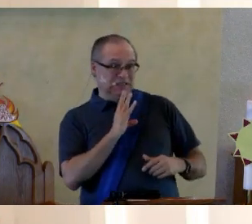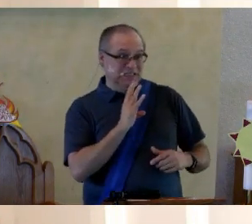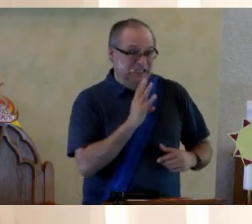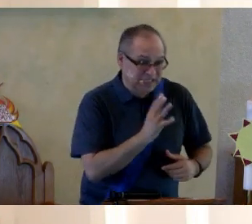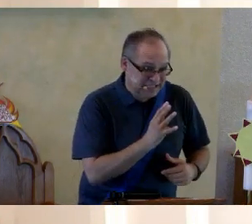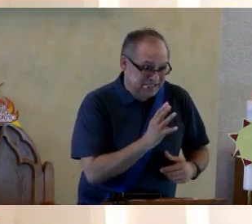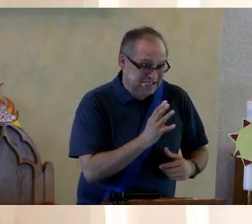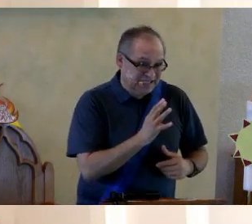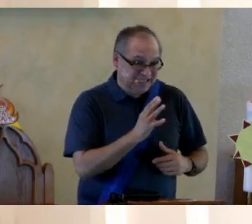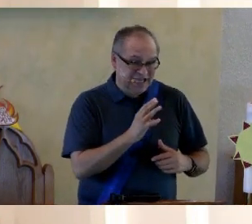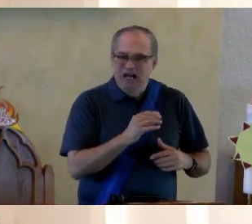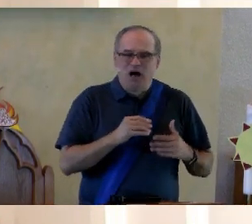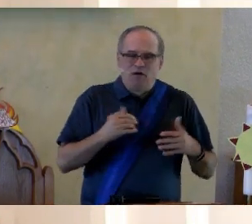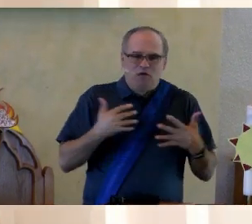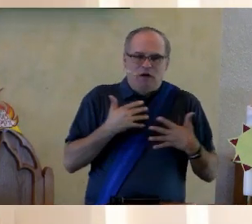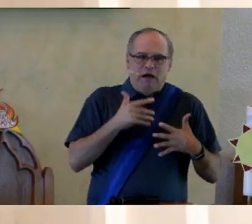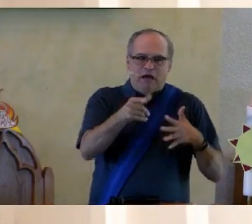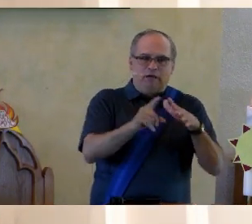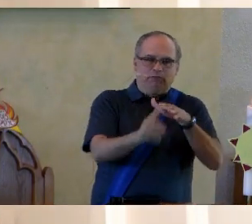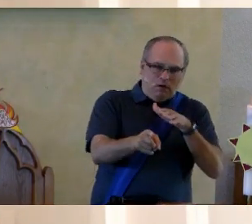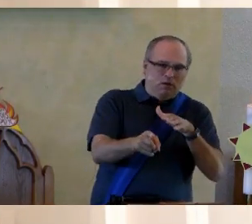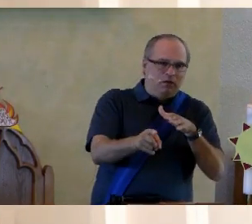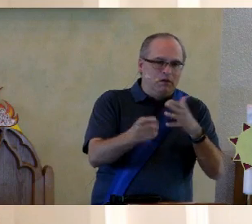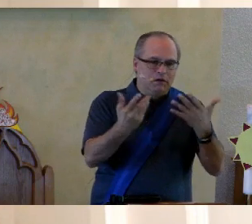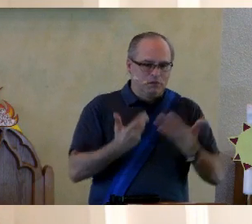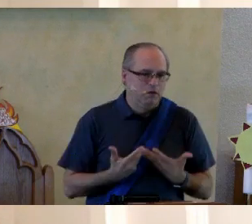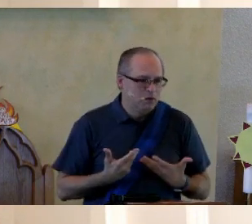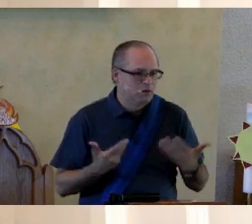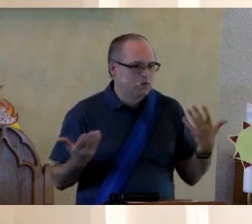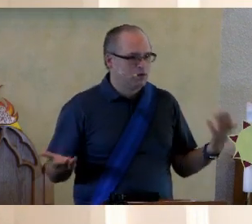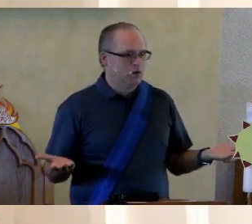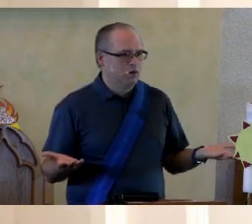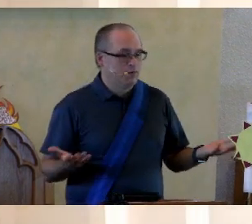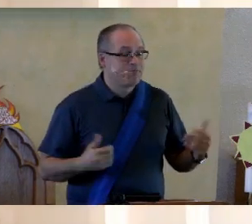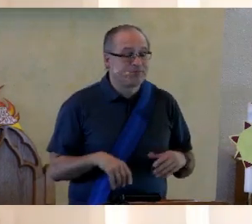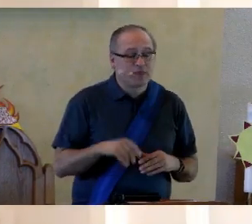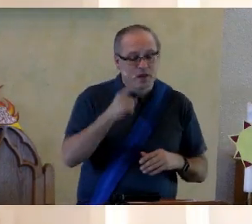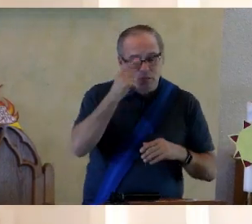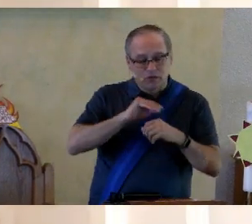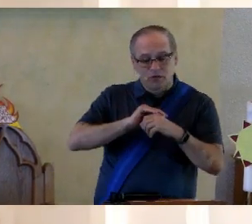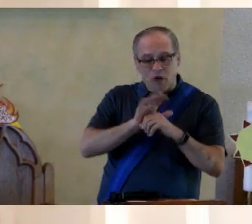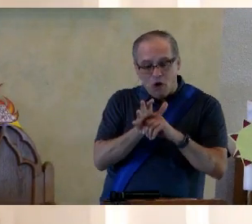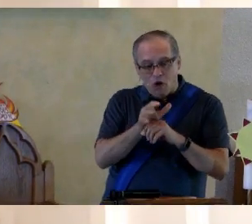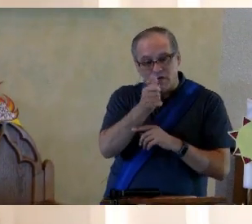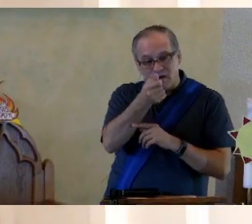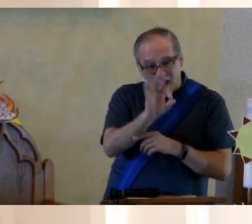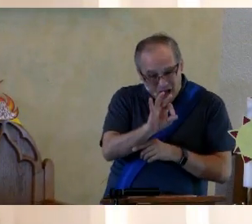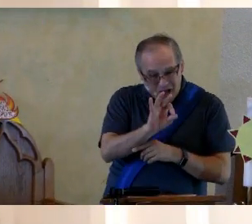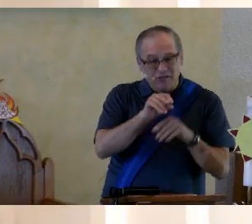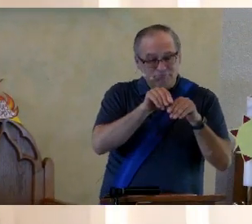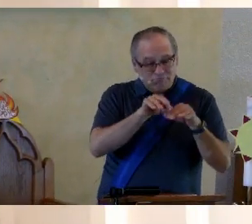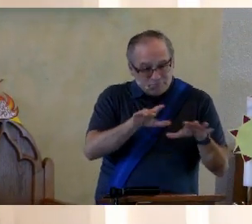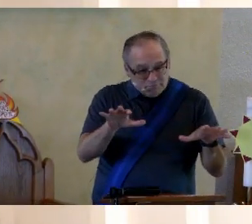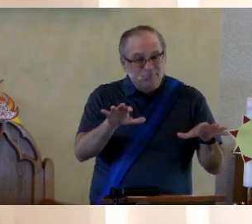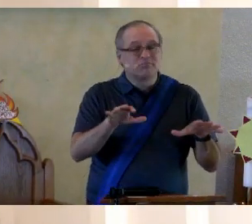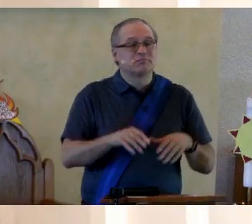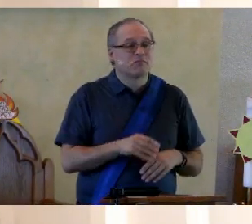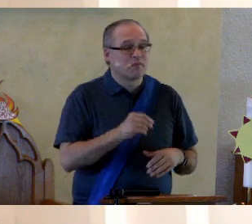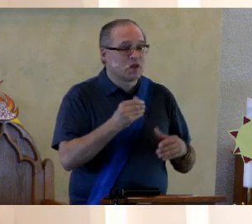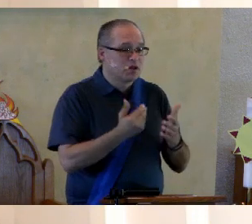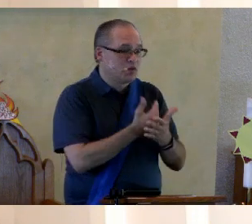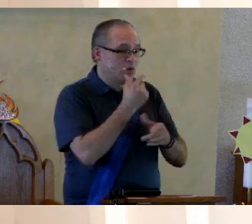drive those folks away altogether. However, in the age of COVID-19 and the new global civil rights